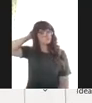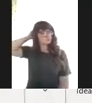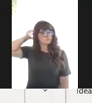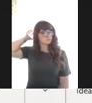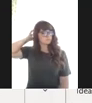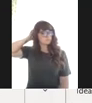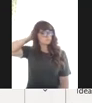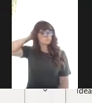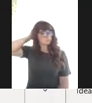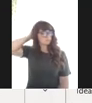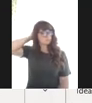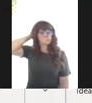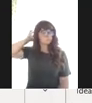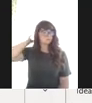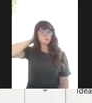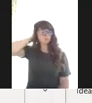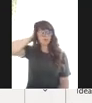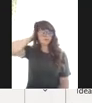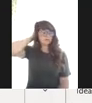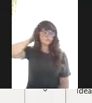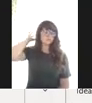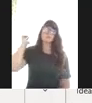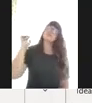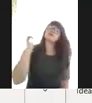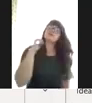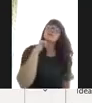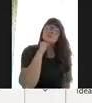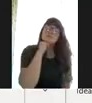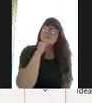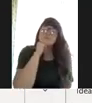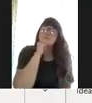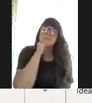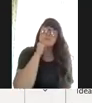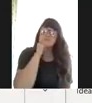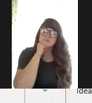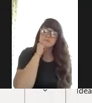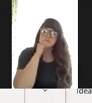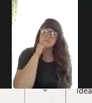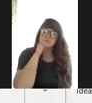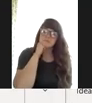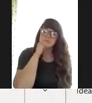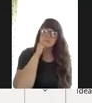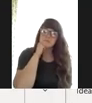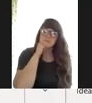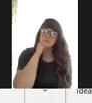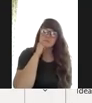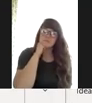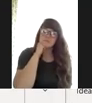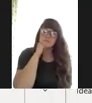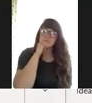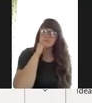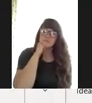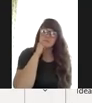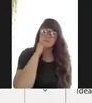faith always has an object, okay? Right. And so that would focus on there's some kind of truth or some kind